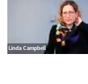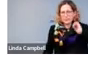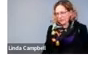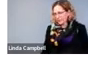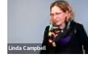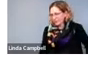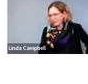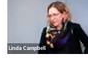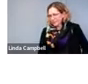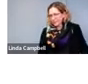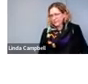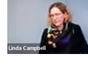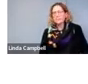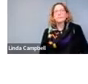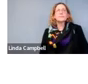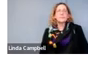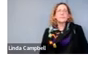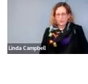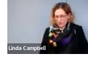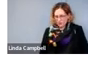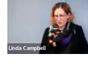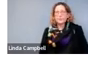So we certainly should be concerned.